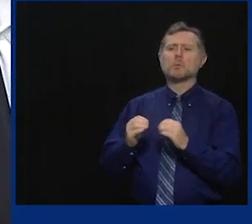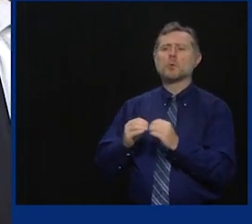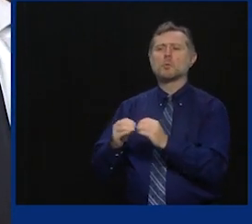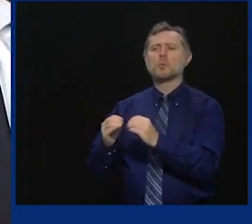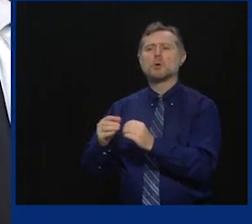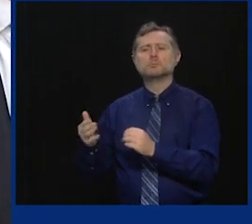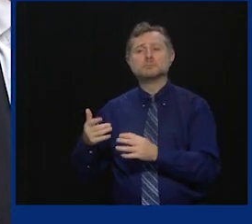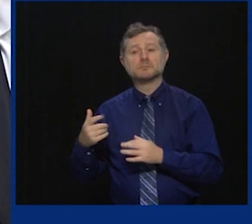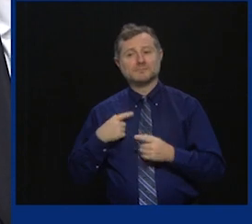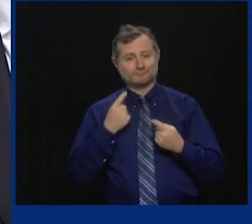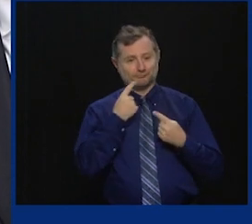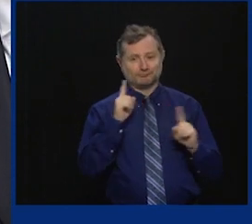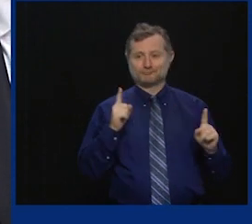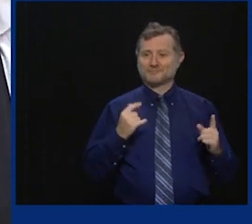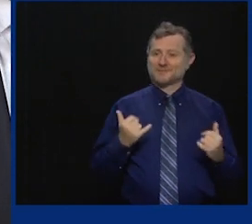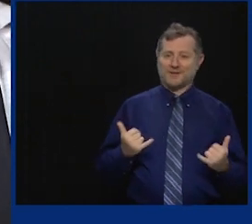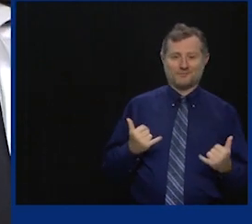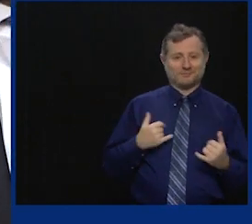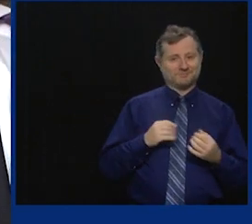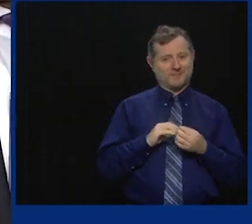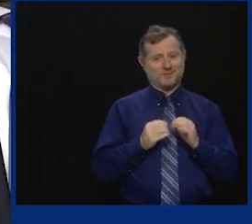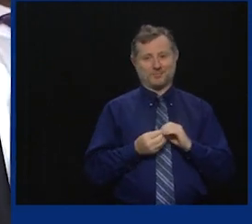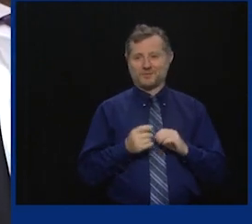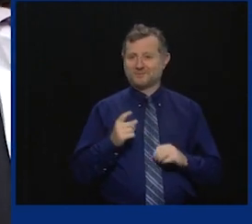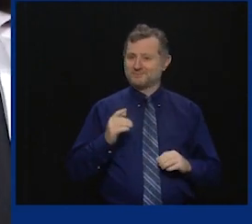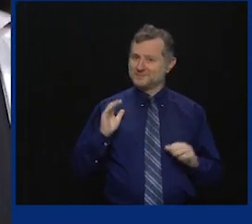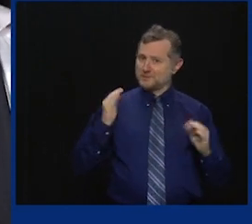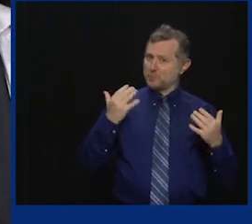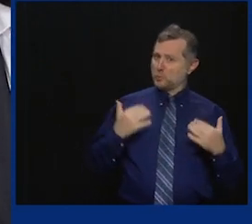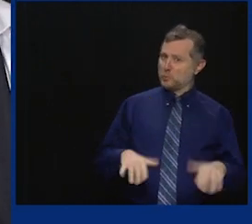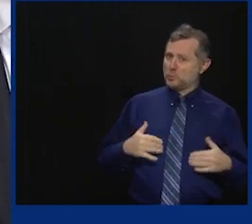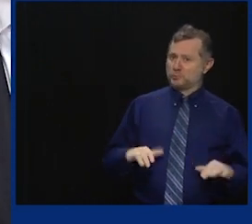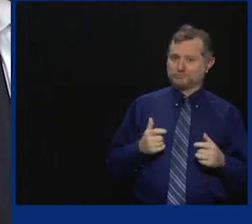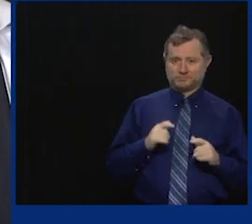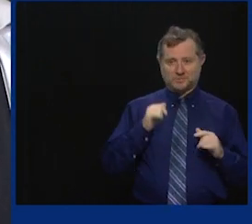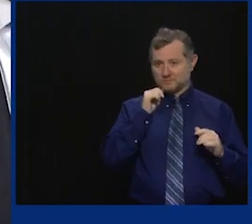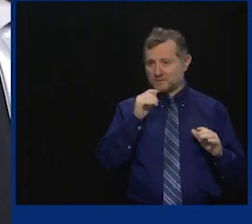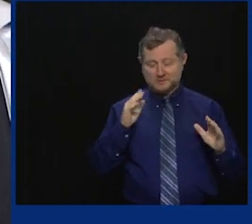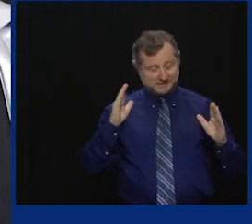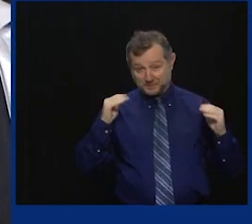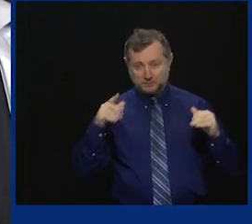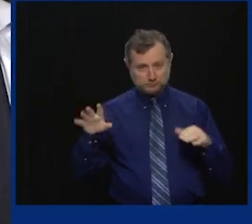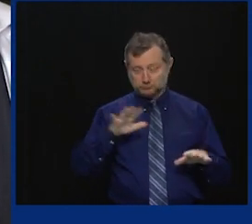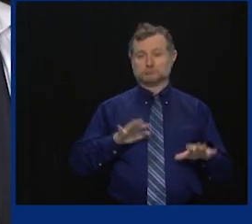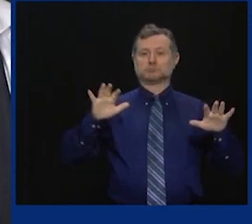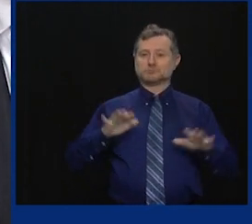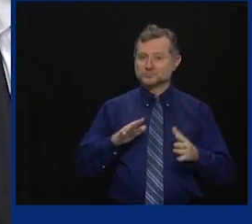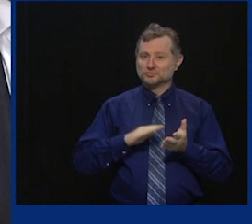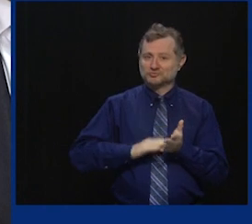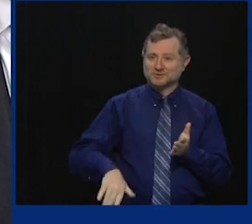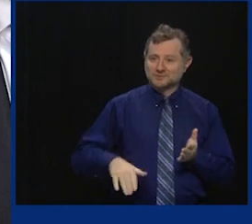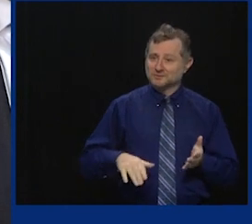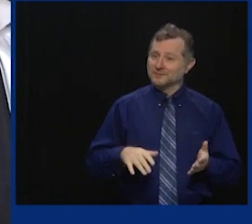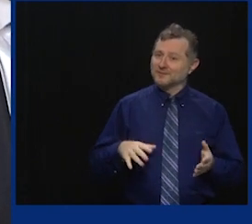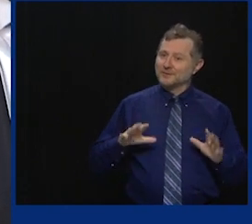numbers that people didn't expect to be free today, but also knowing that that is going to have an overall effect on